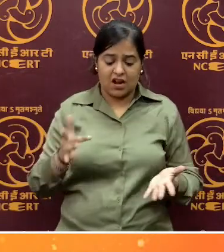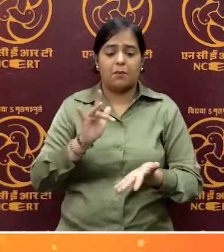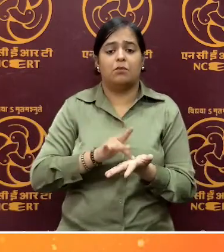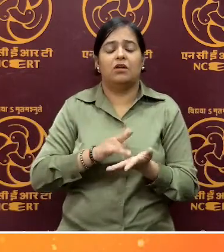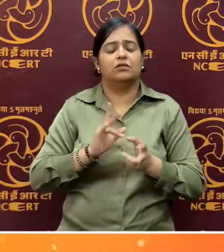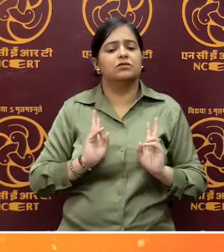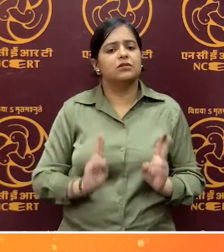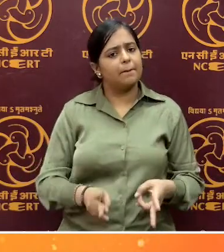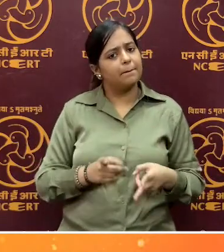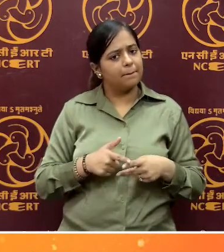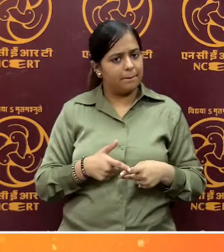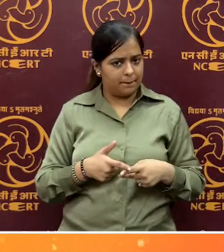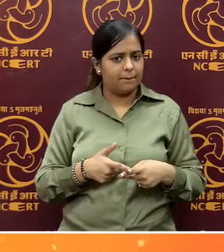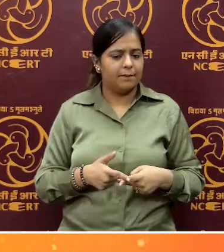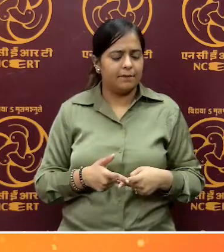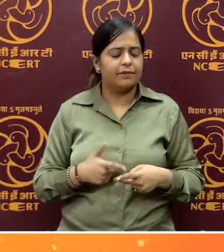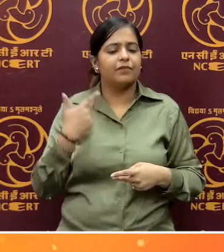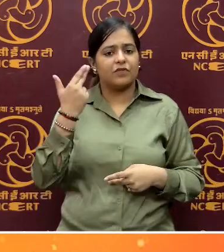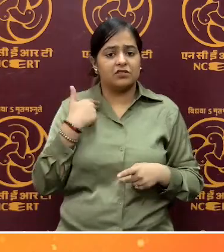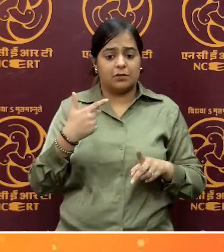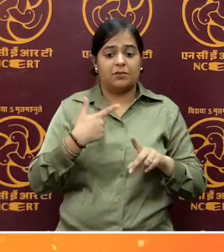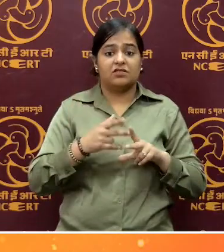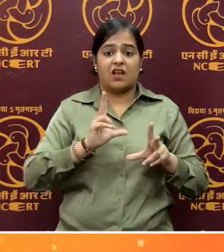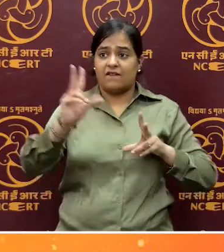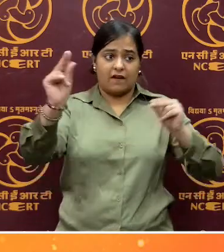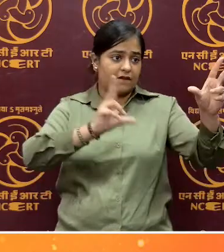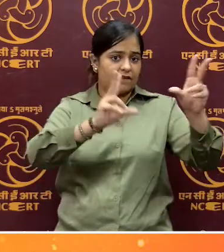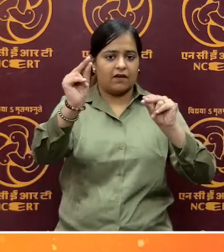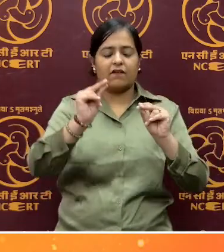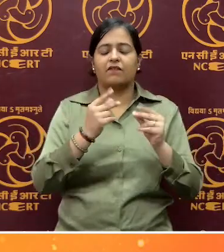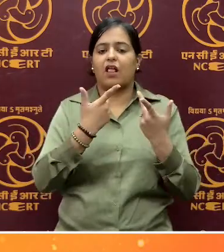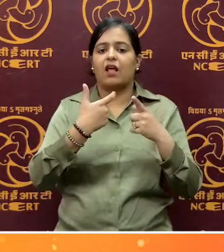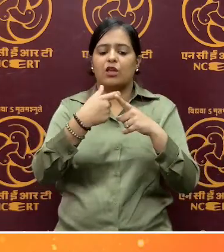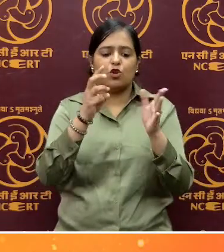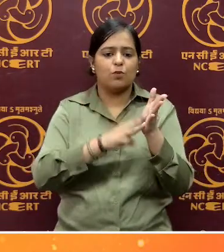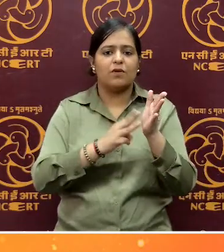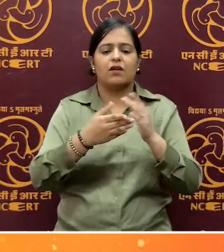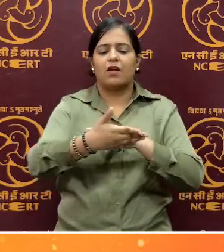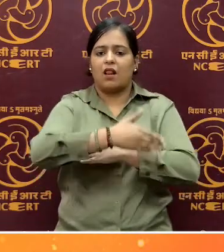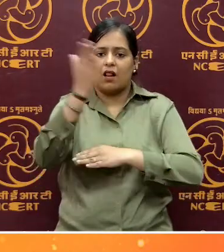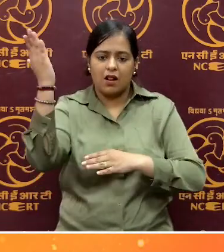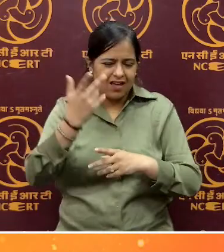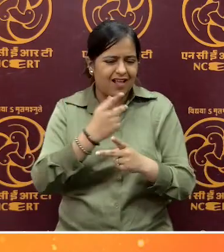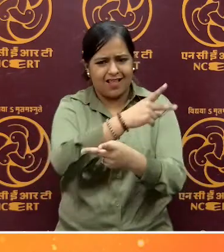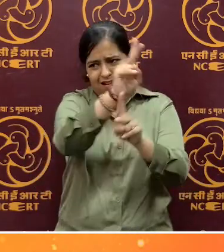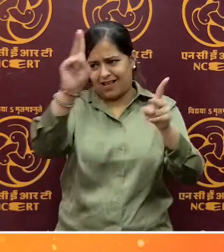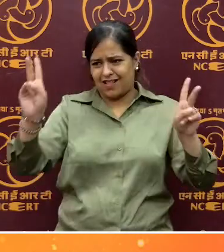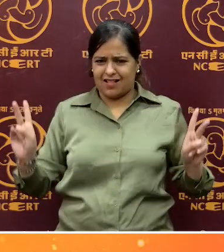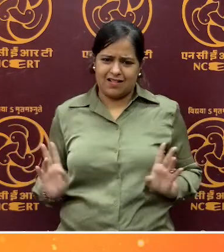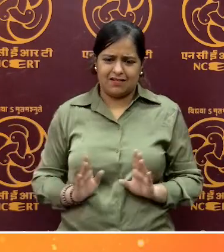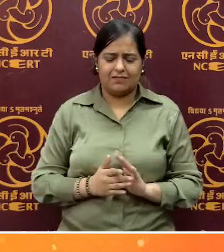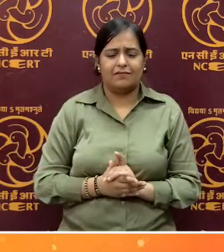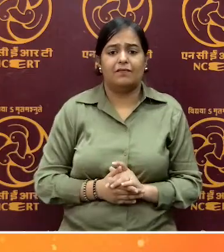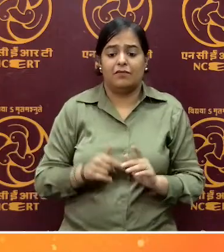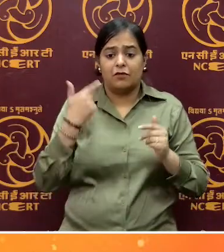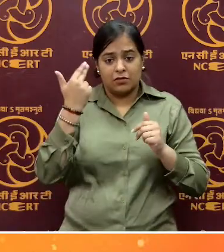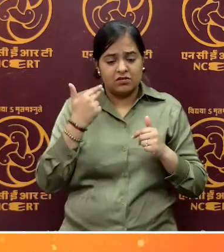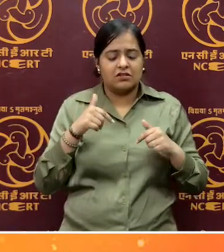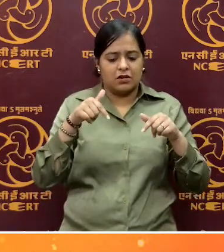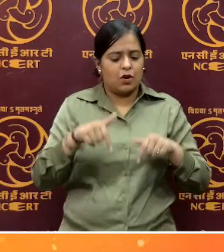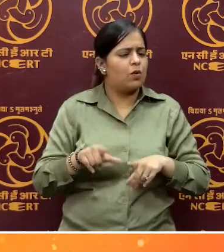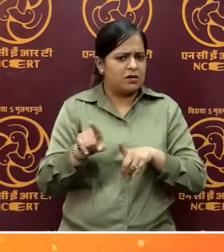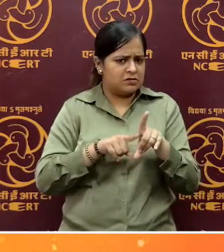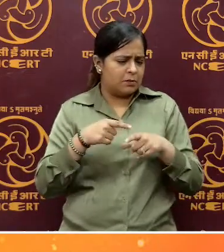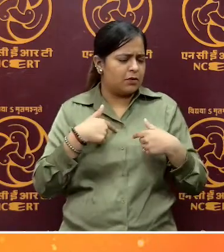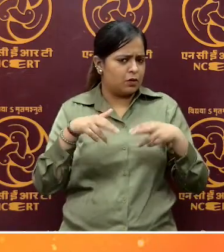different, and the length, distance also will be different. So they are all different vectors. Right. Okay. So this example must have